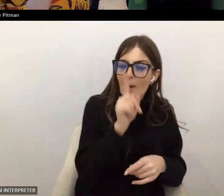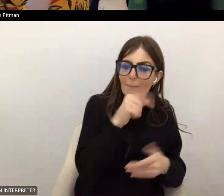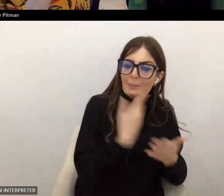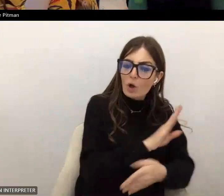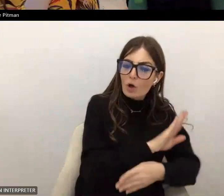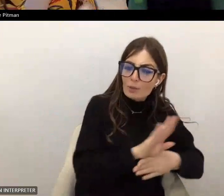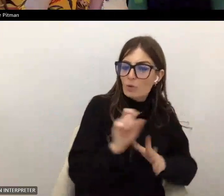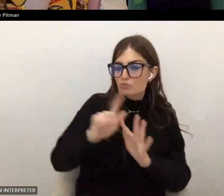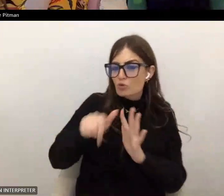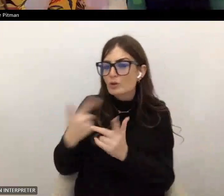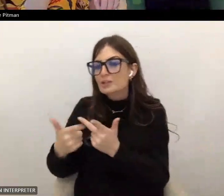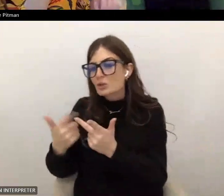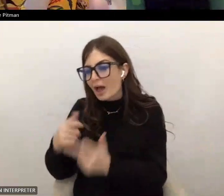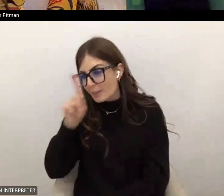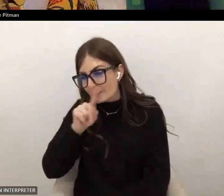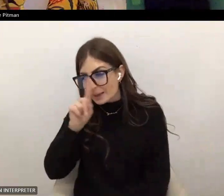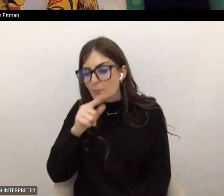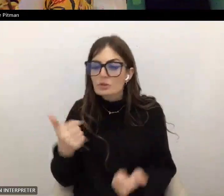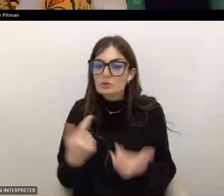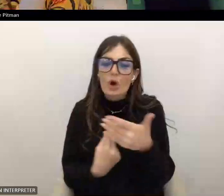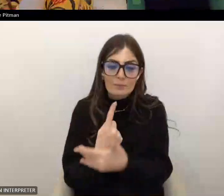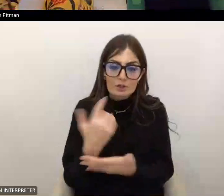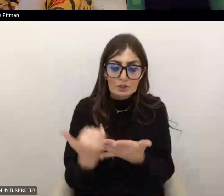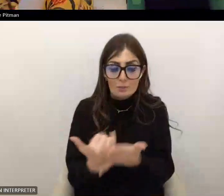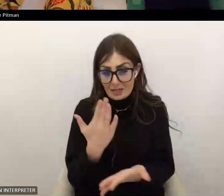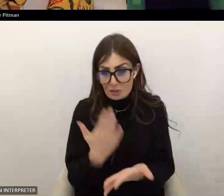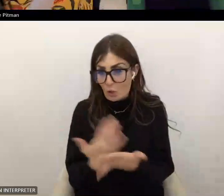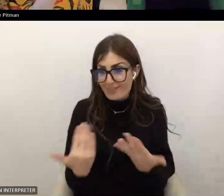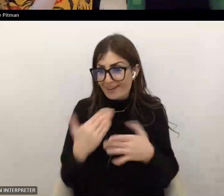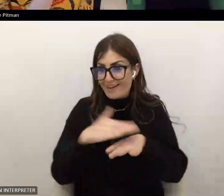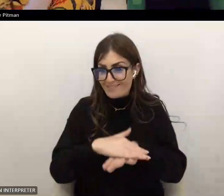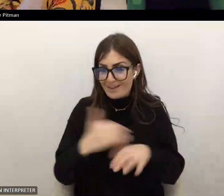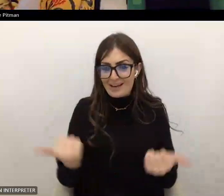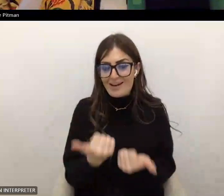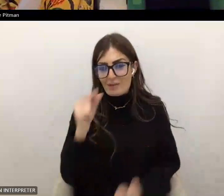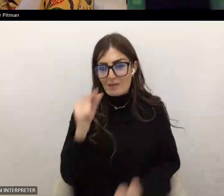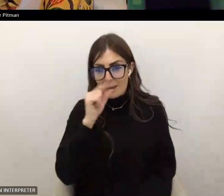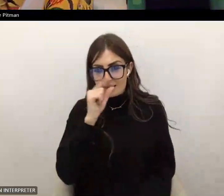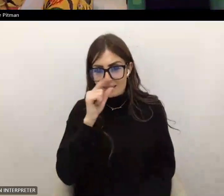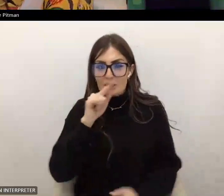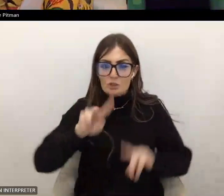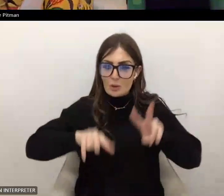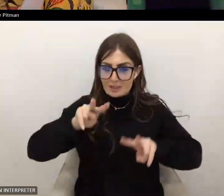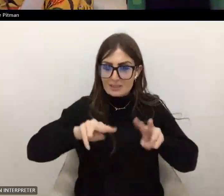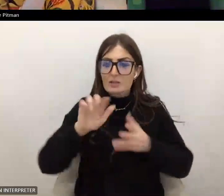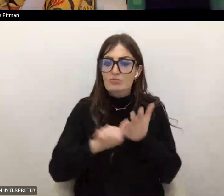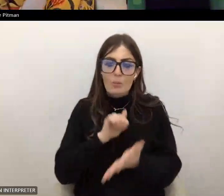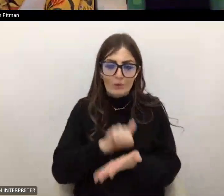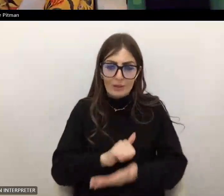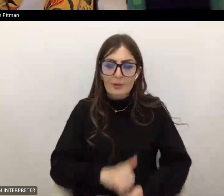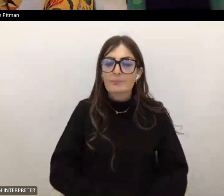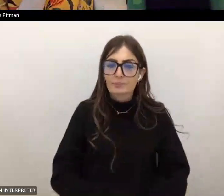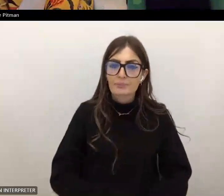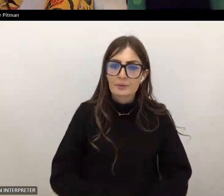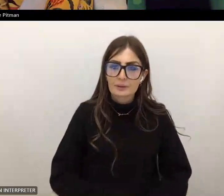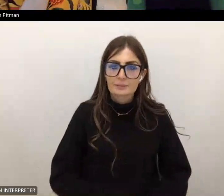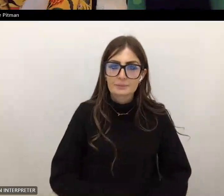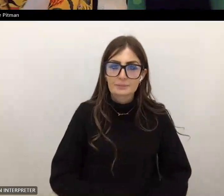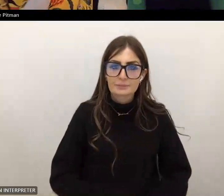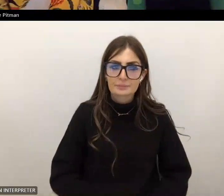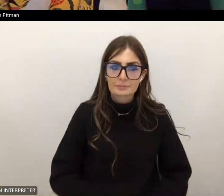projects to the other. So there's an opportunity there to make sure that the board has capacity to assess across all the criteria, all the categories.